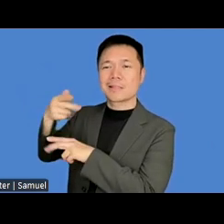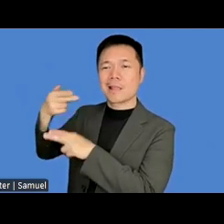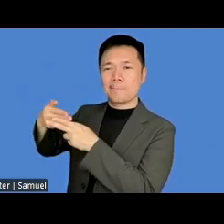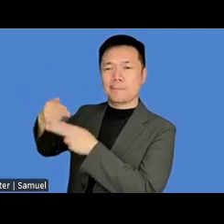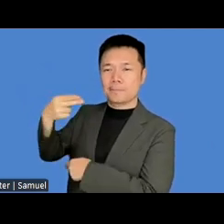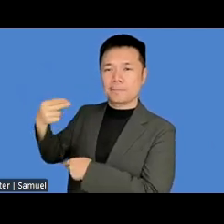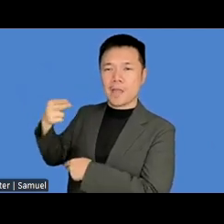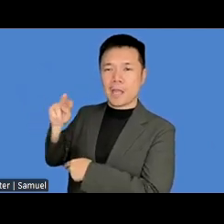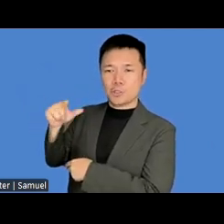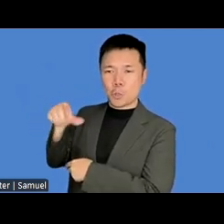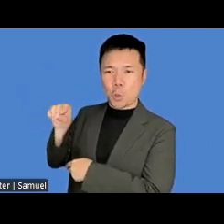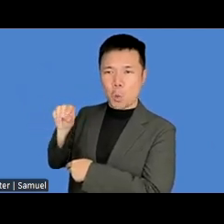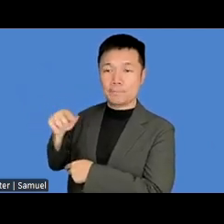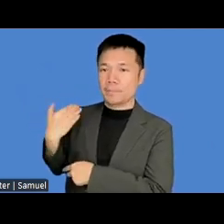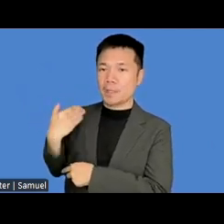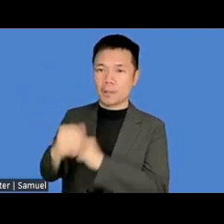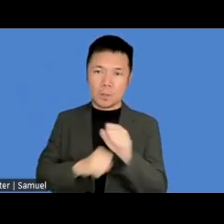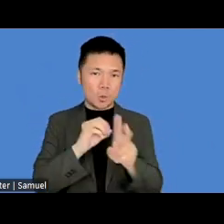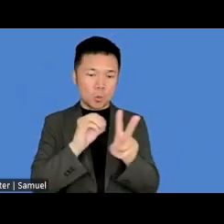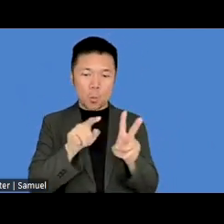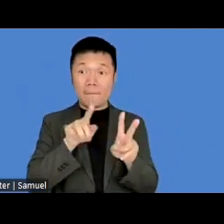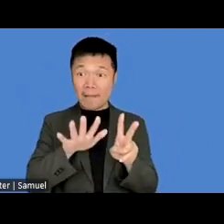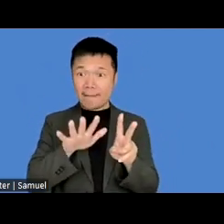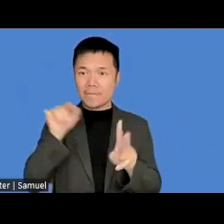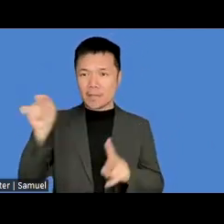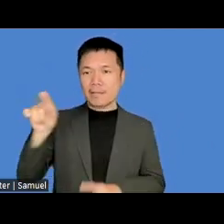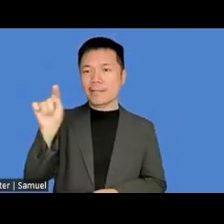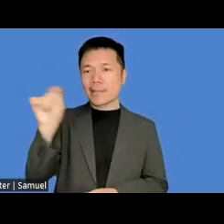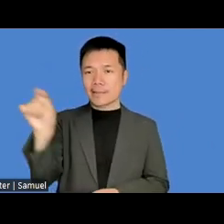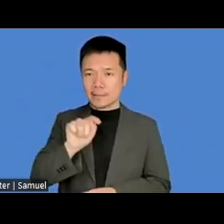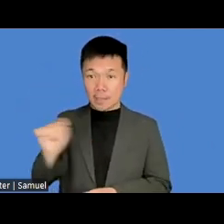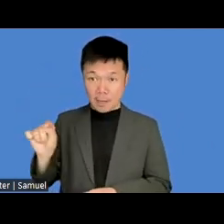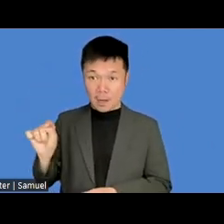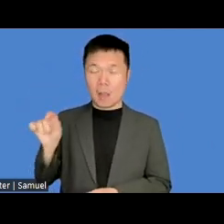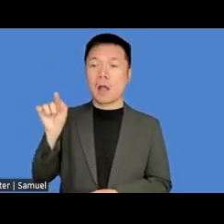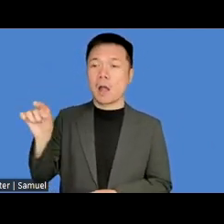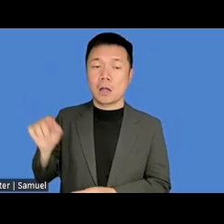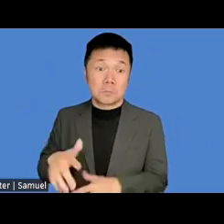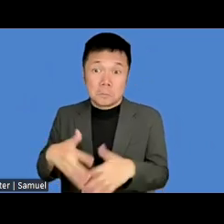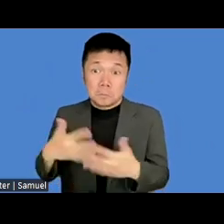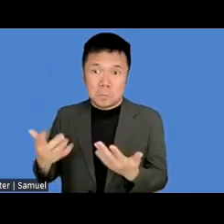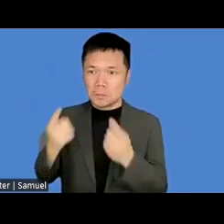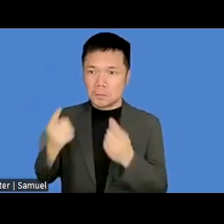late 2015, the committee went to Tanzania on an investigative mission to see the